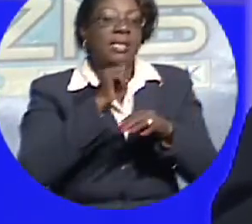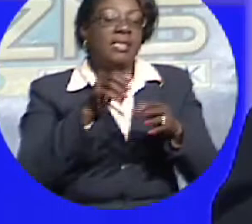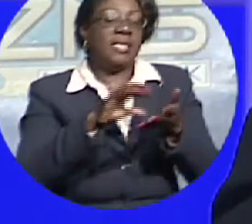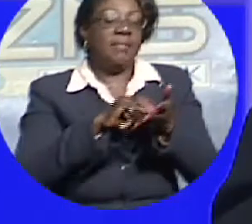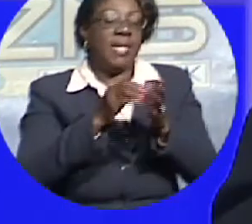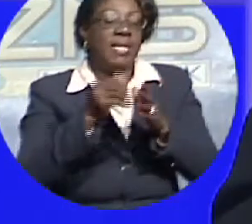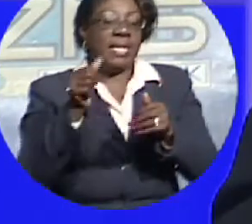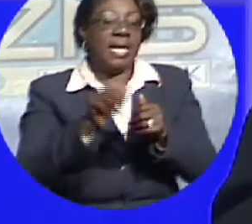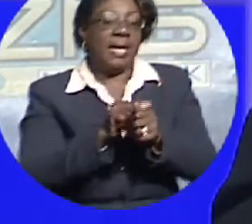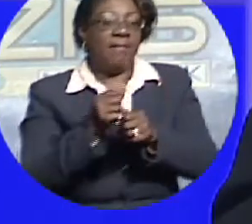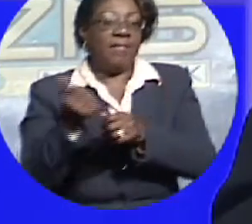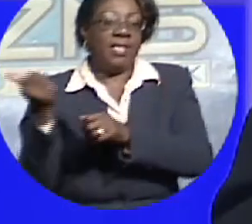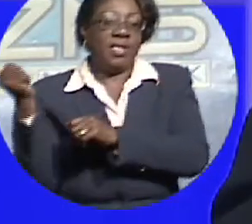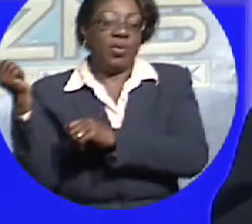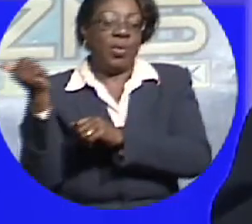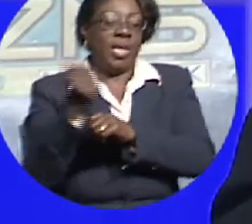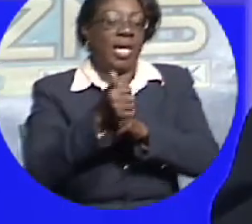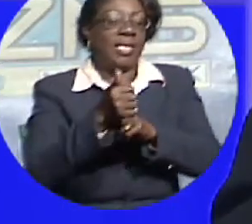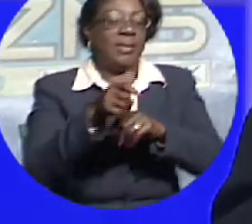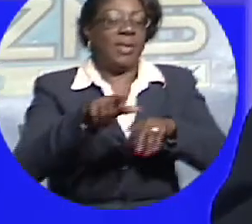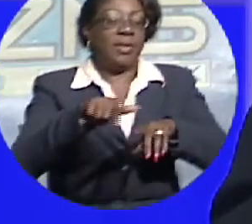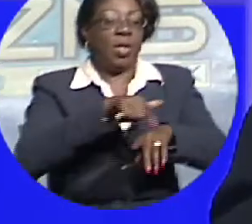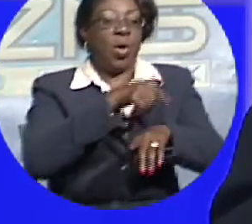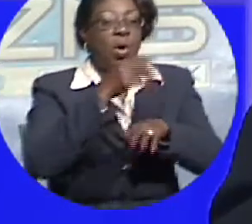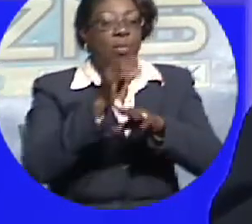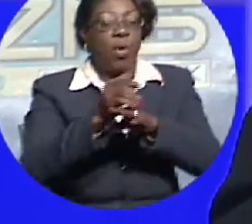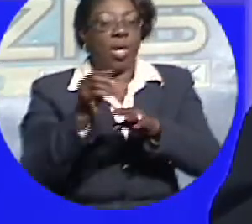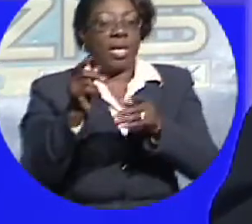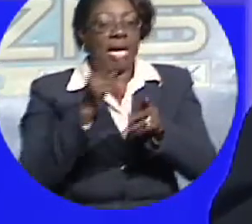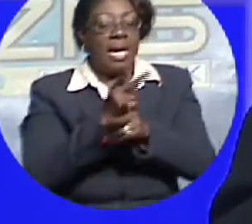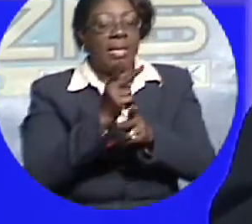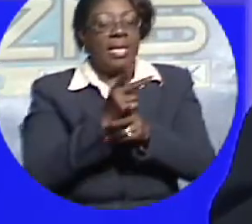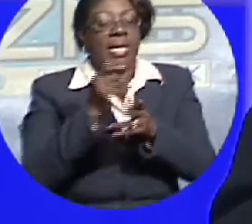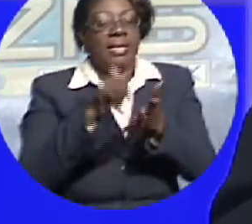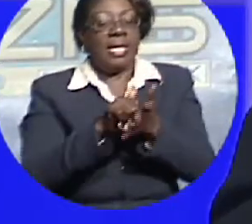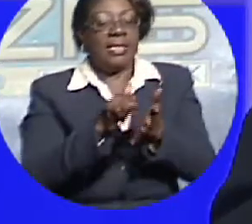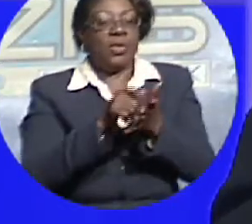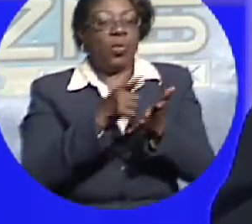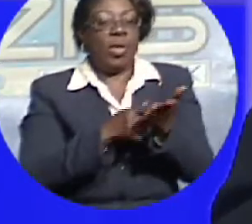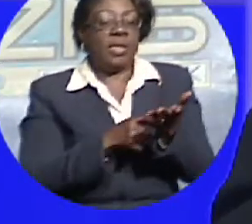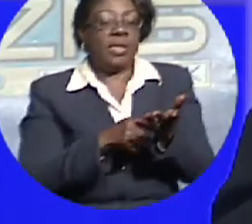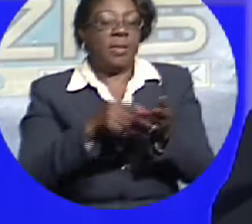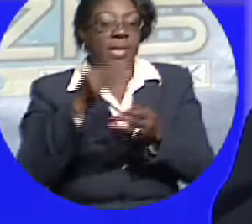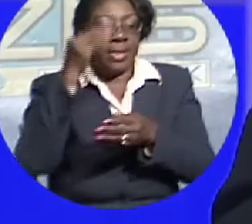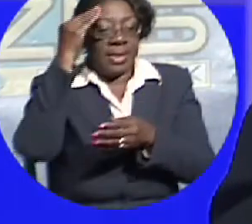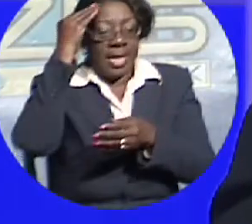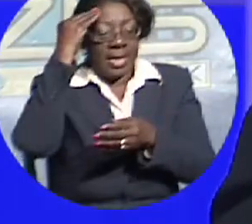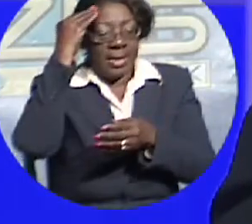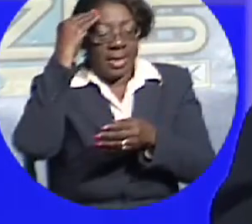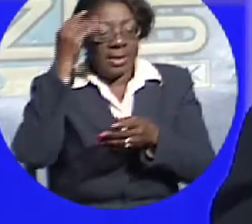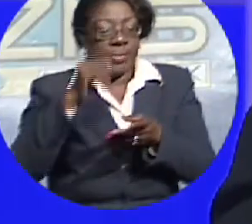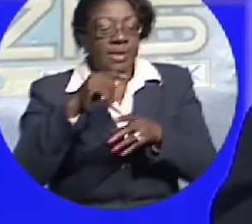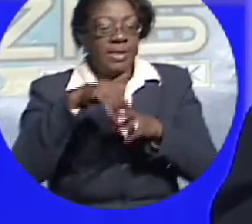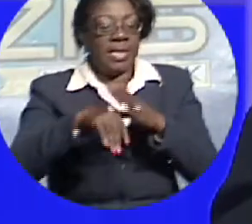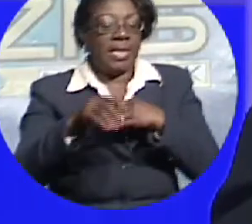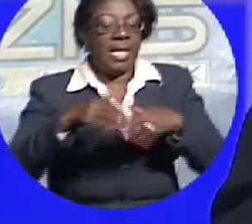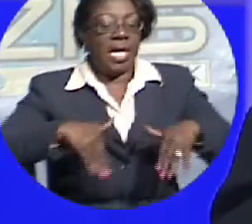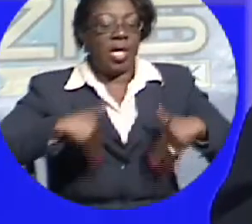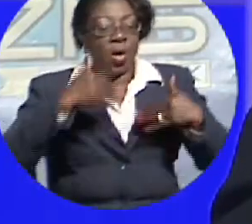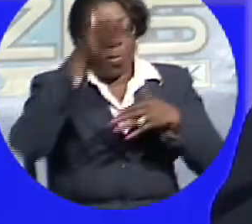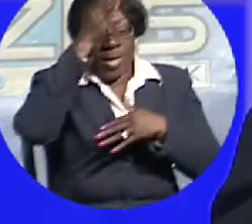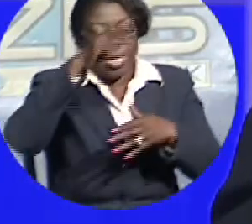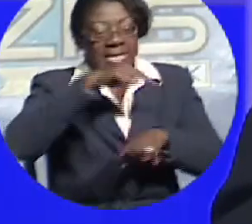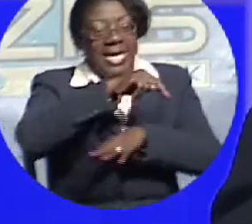that every swing has to be of the long ball variety, and that's exactly the mentality which is being instilled in our young men's